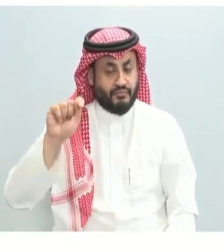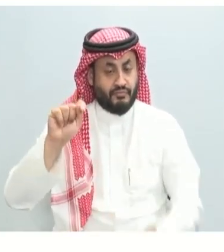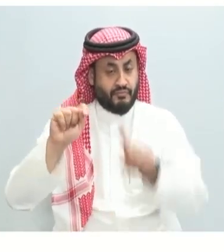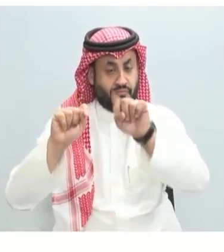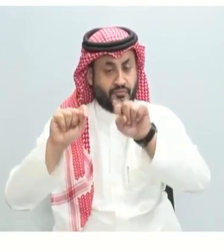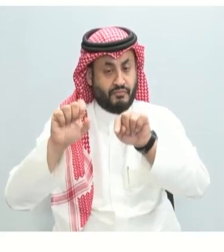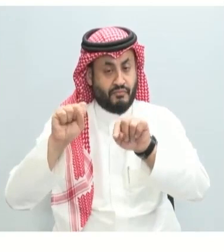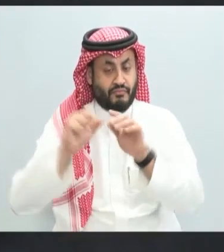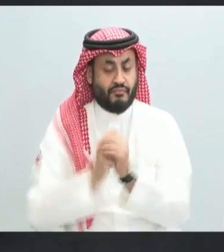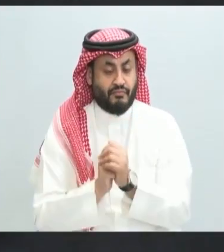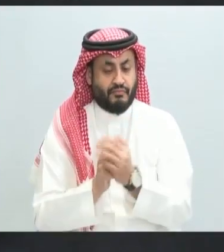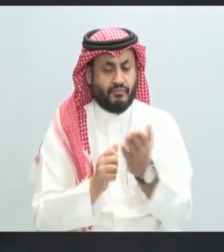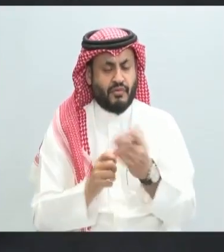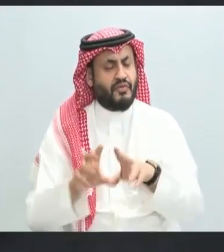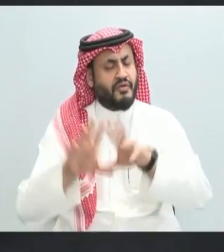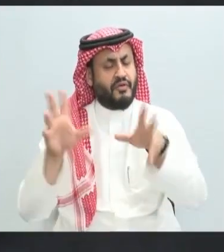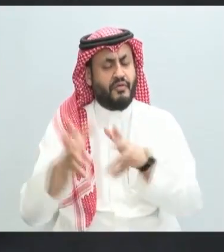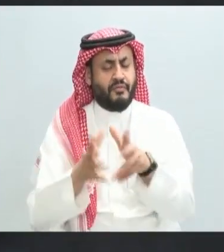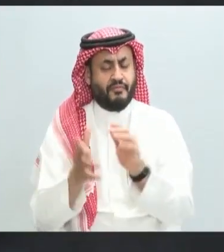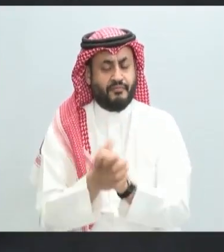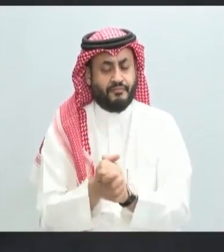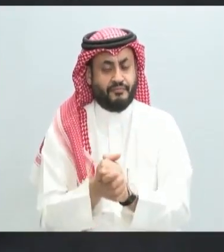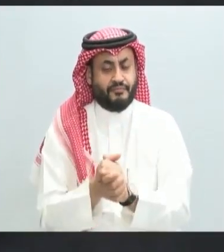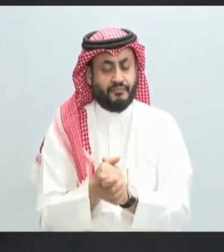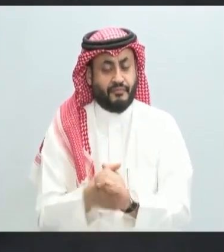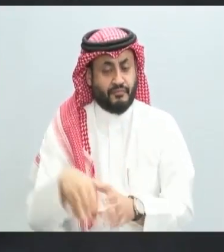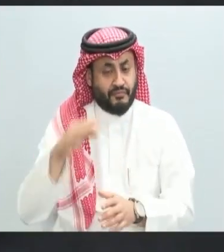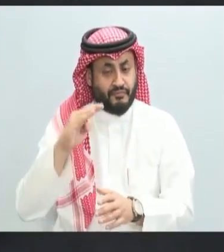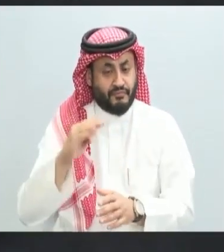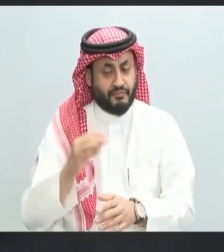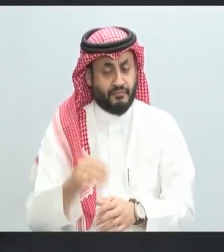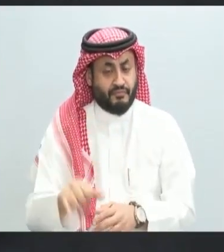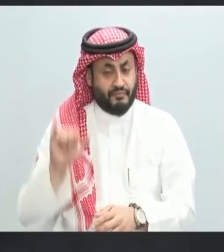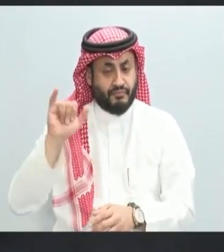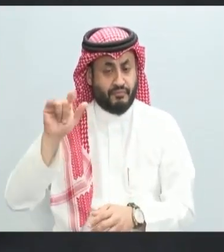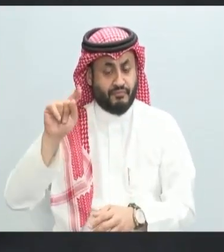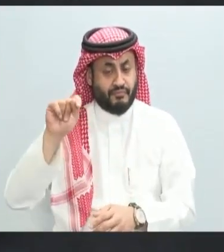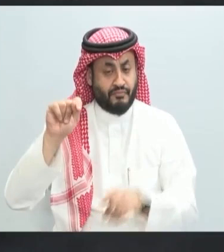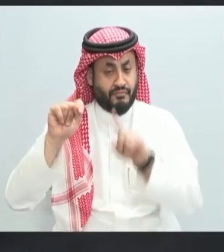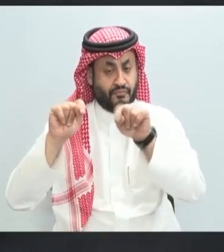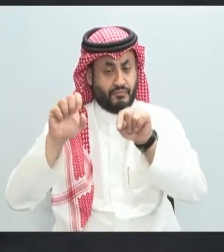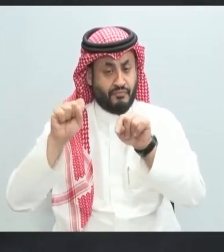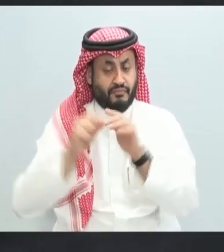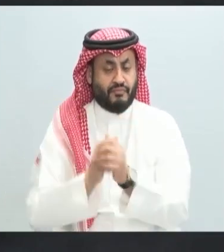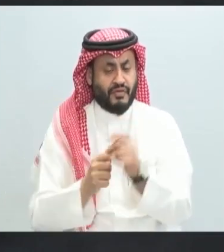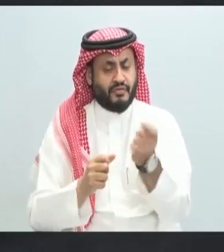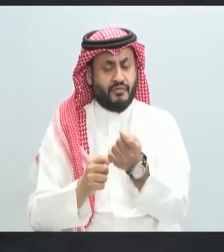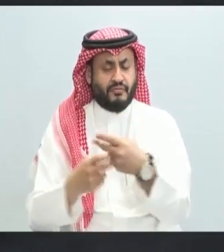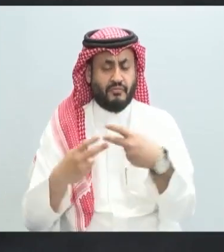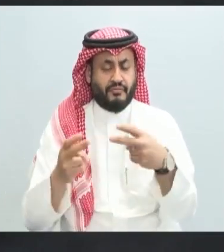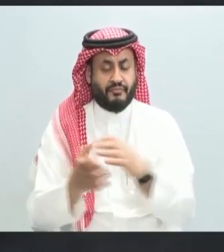this? It's a screen. What's this? It's a pointer. So, what's